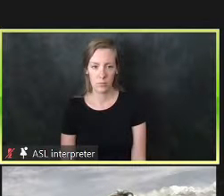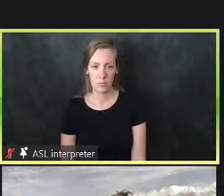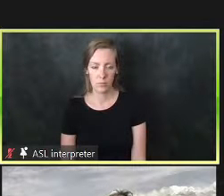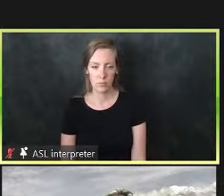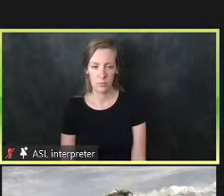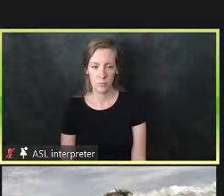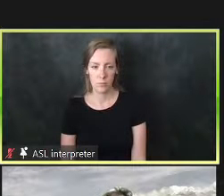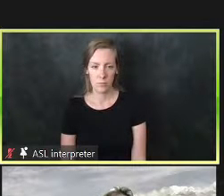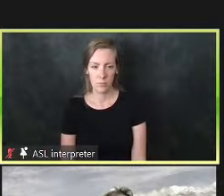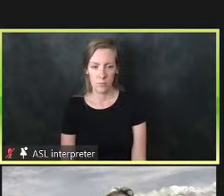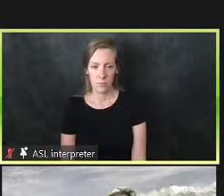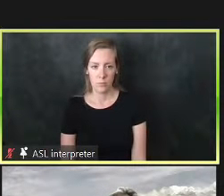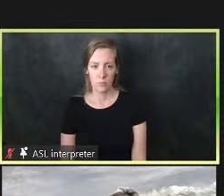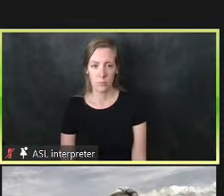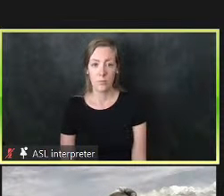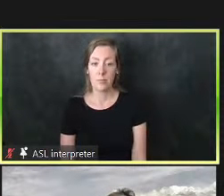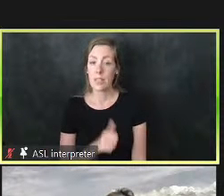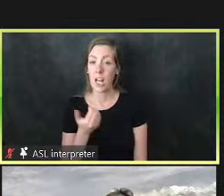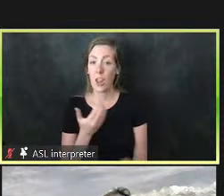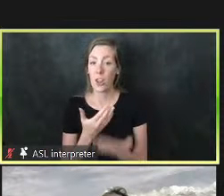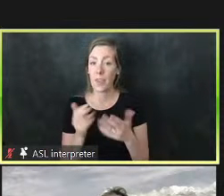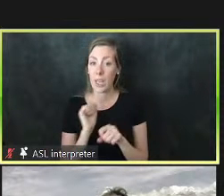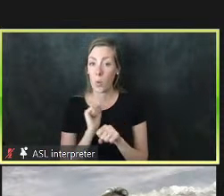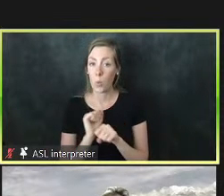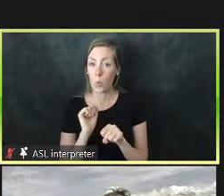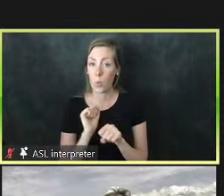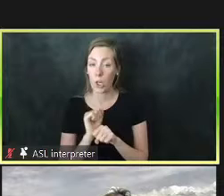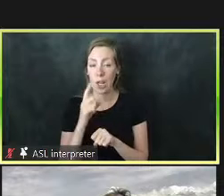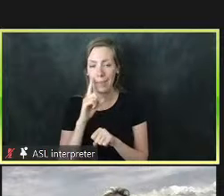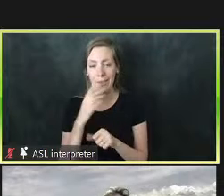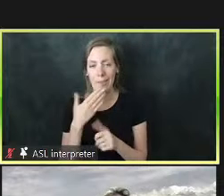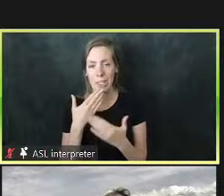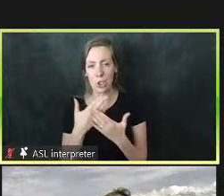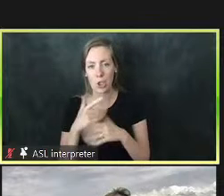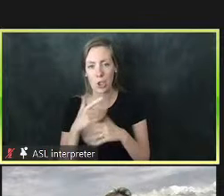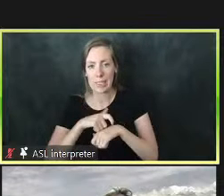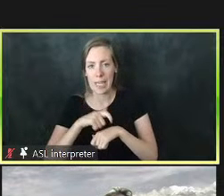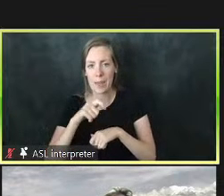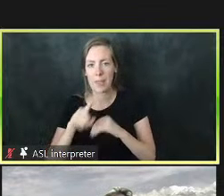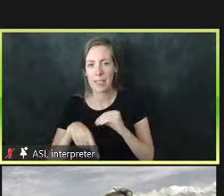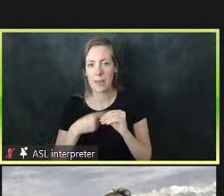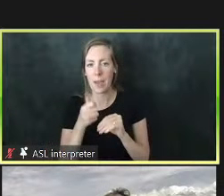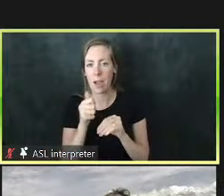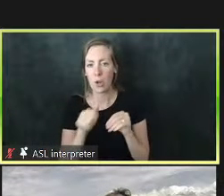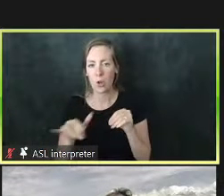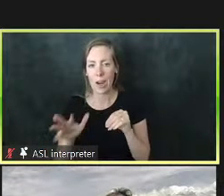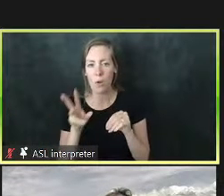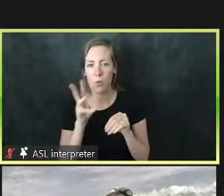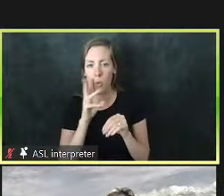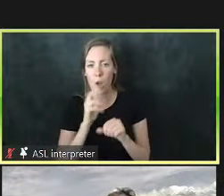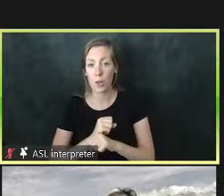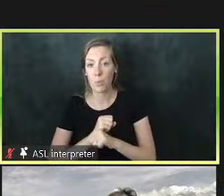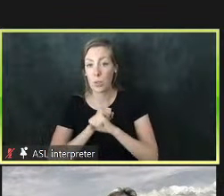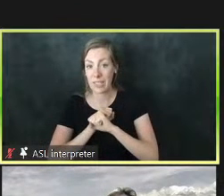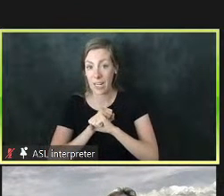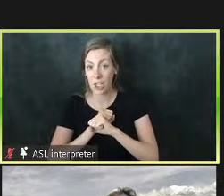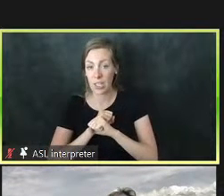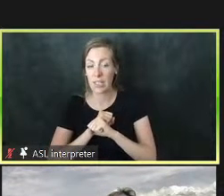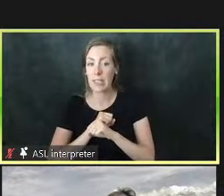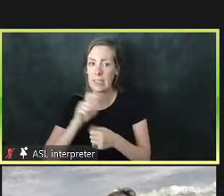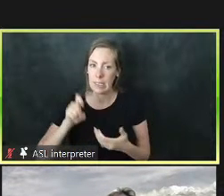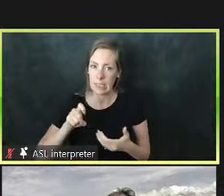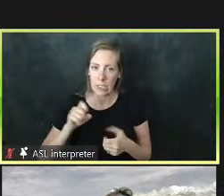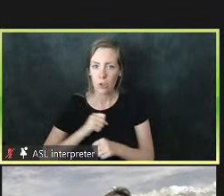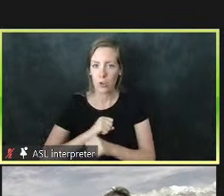qué tan initiative alto that's being worked on in está. our office that I think is Otra cosa que a timely veces is pasa about también que groundwater protection and the la need to protección protect del groundwater agua